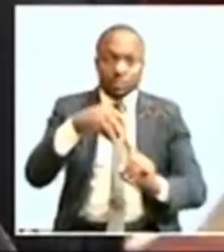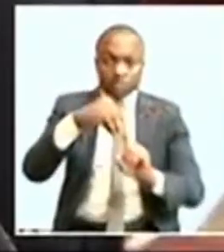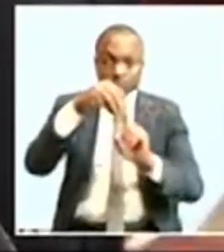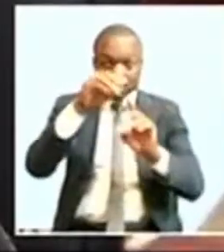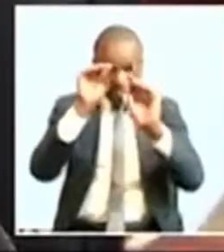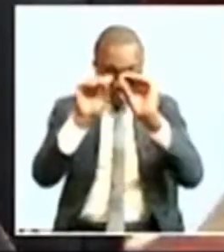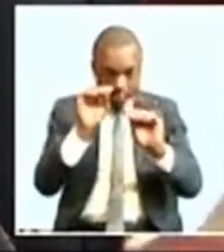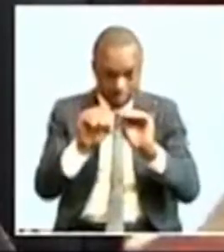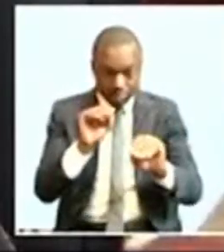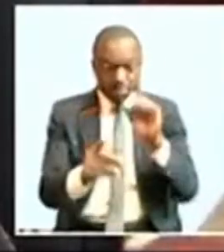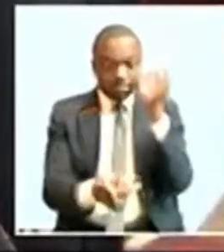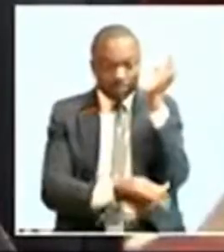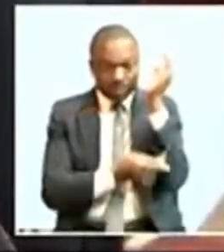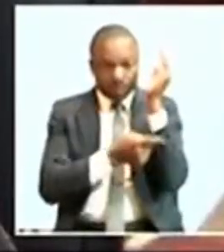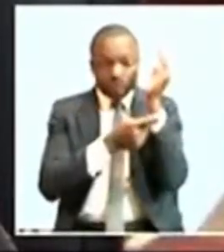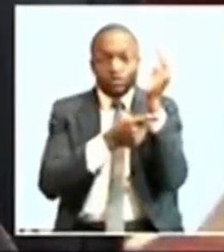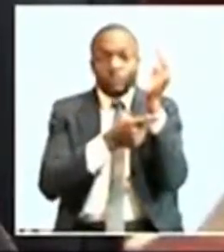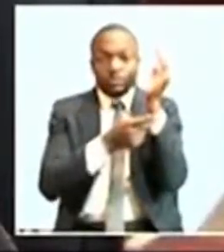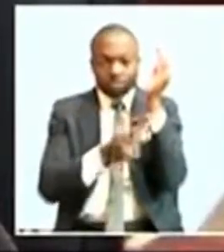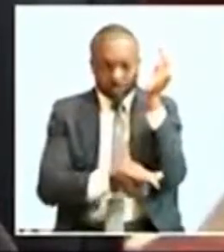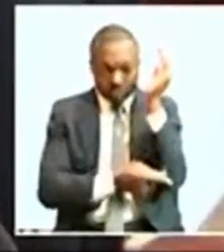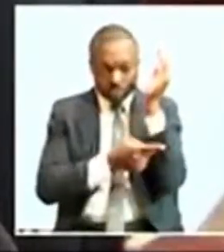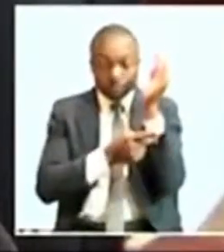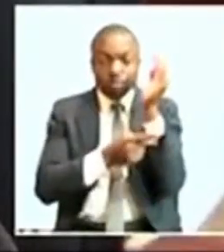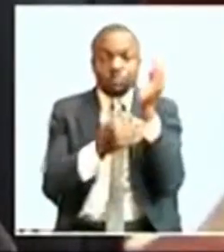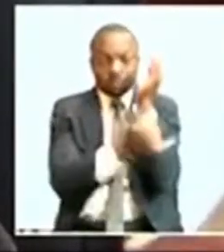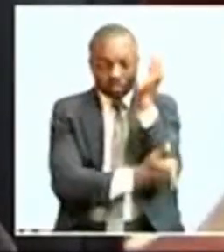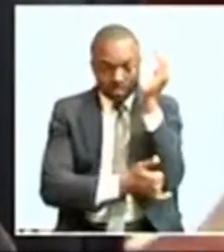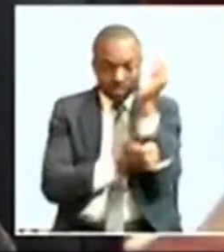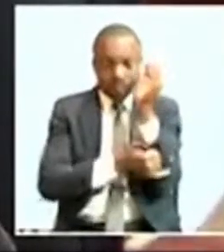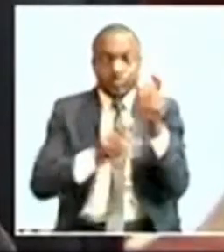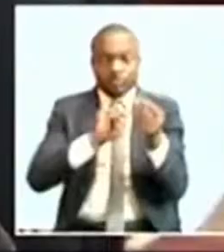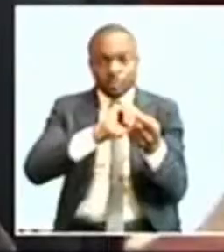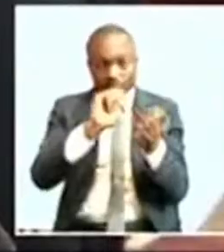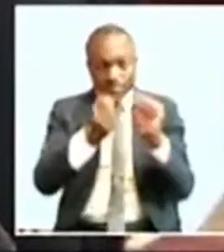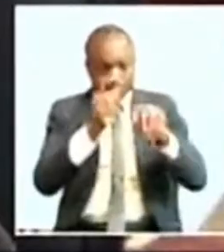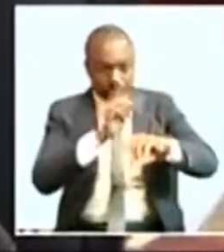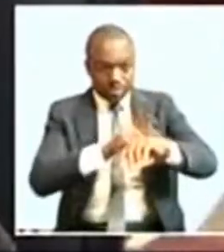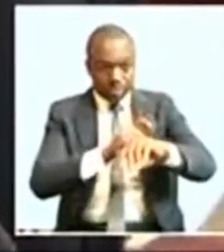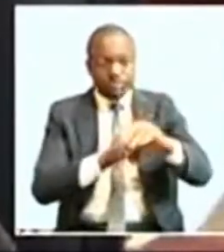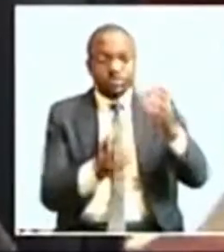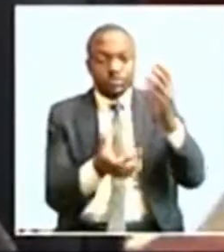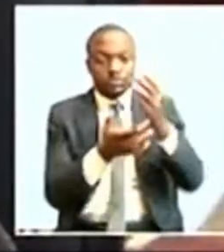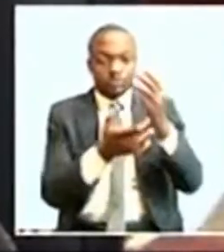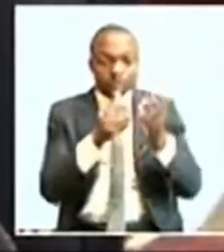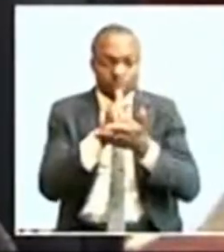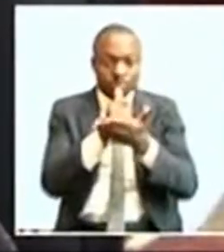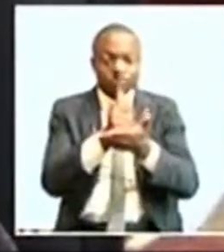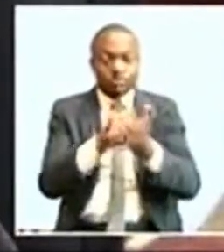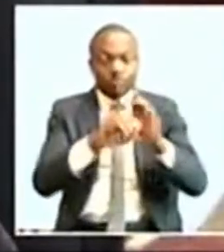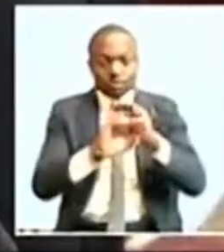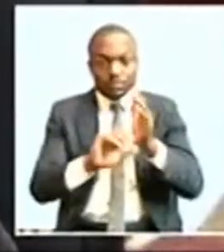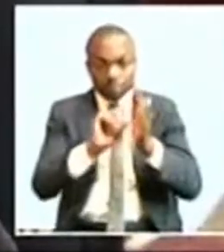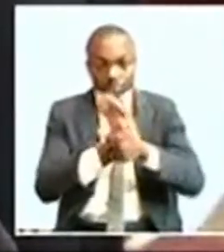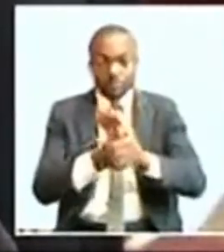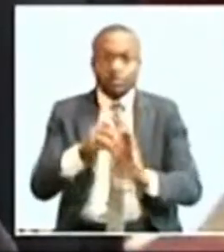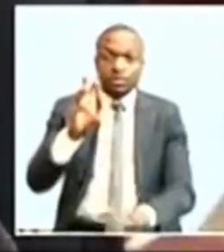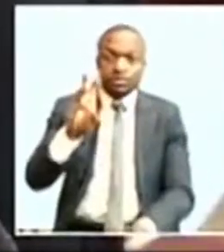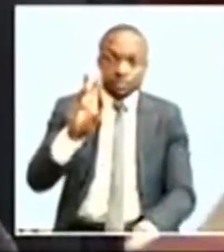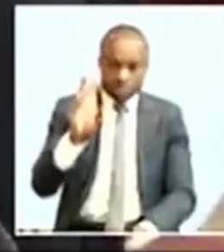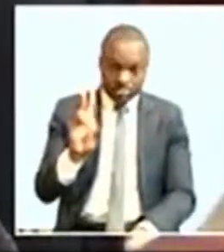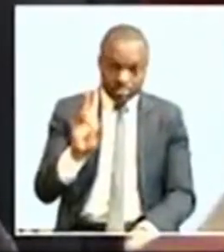for developing and least developed countries, including transition periods and technical assistance under Article 6 and 7,